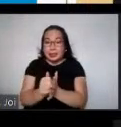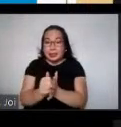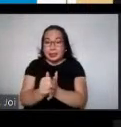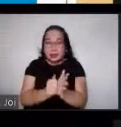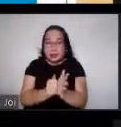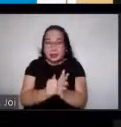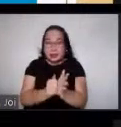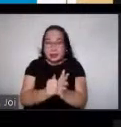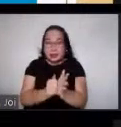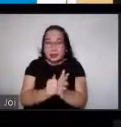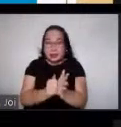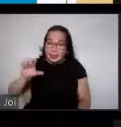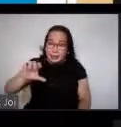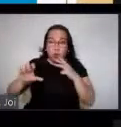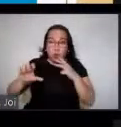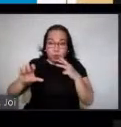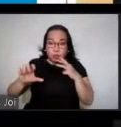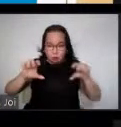dun sa packaging niya.